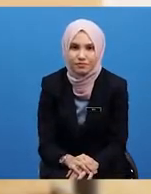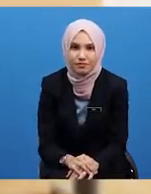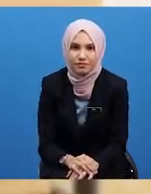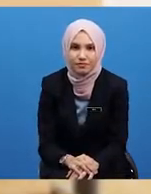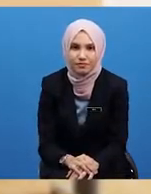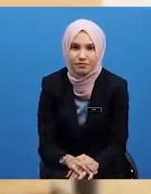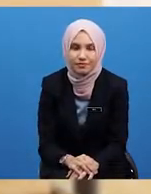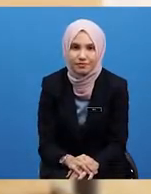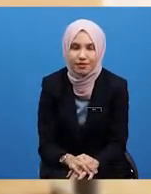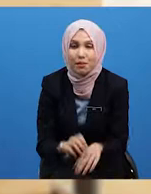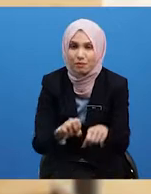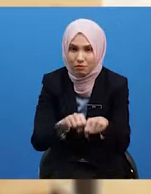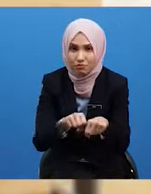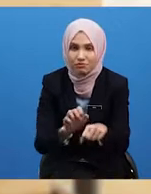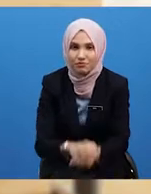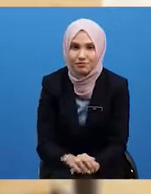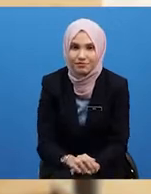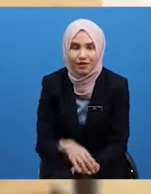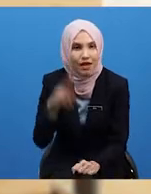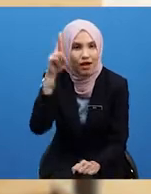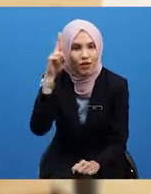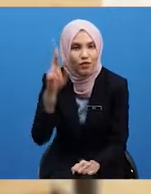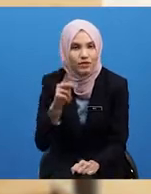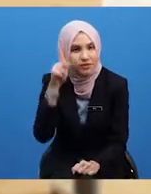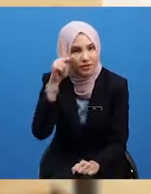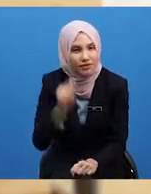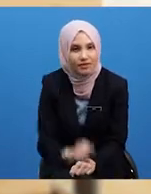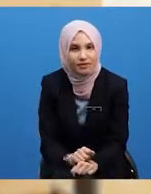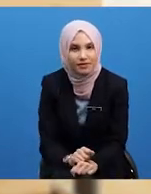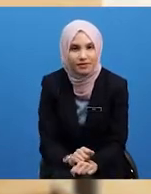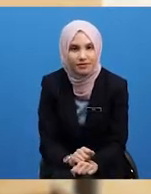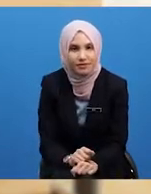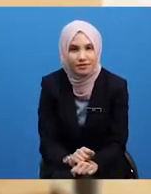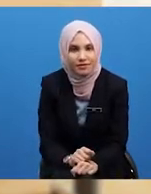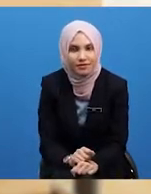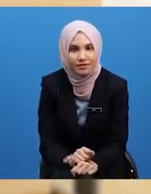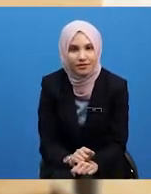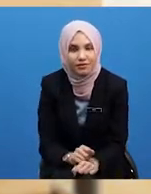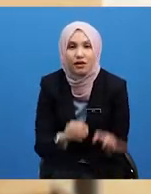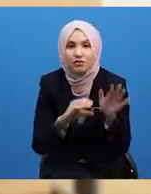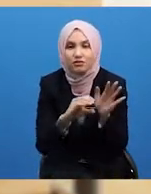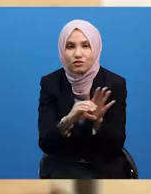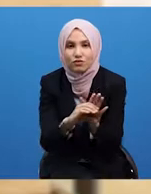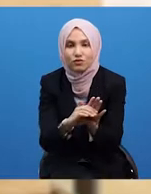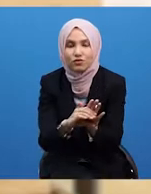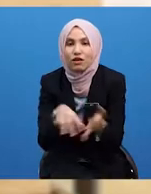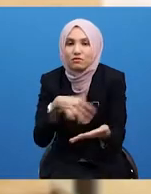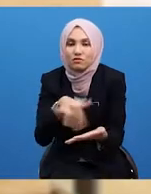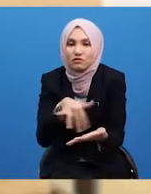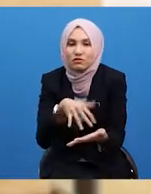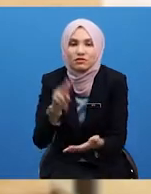Is that possible? Richard Knight is portrayed as an exemplary student in the